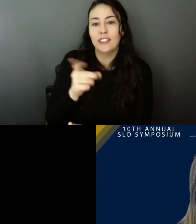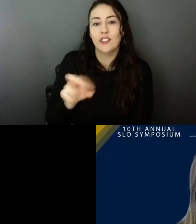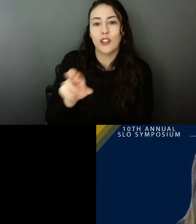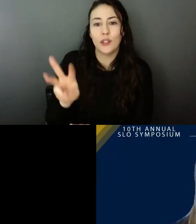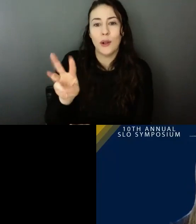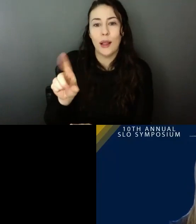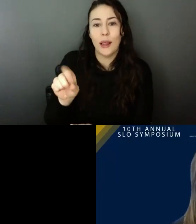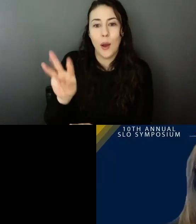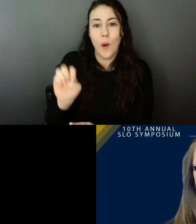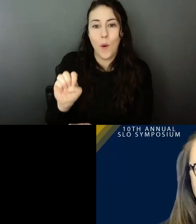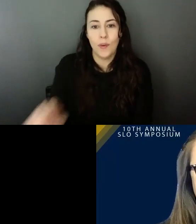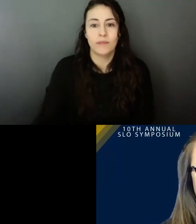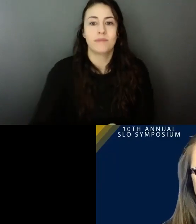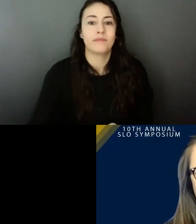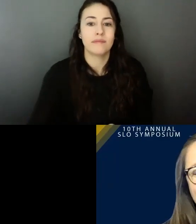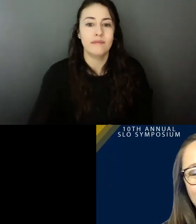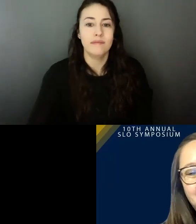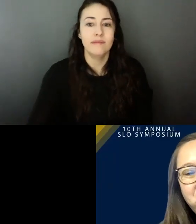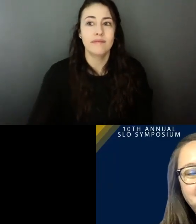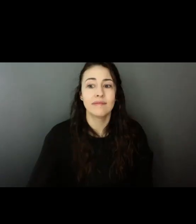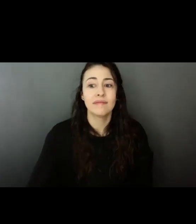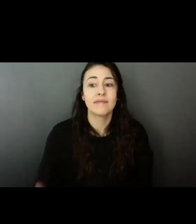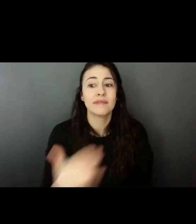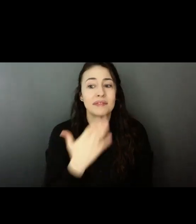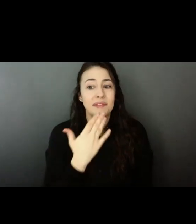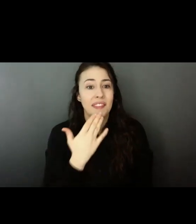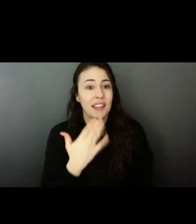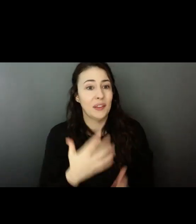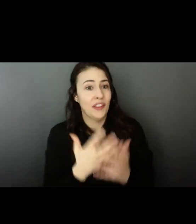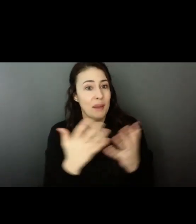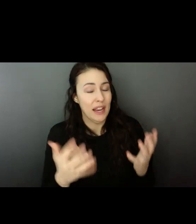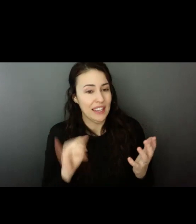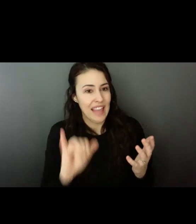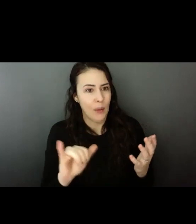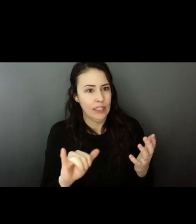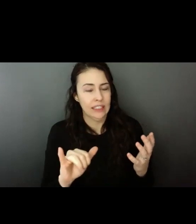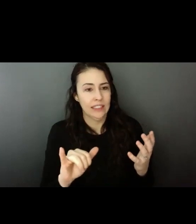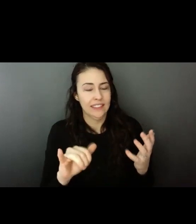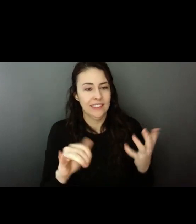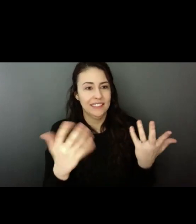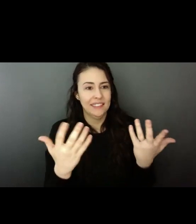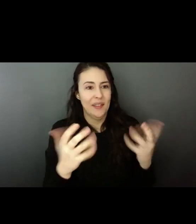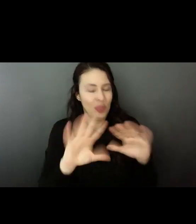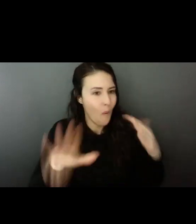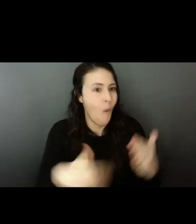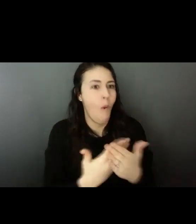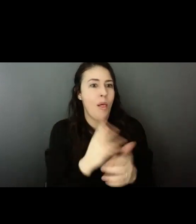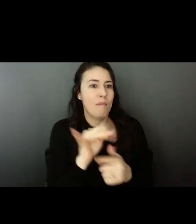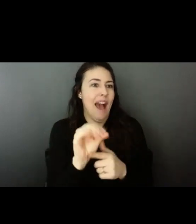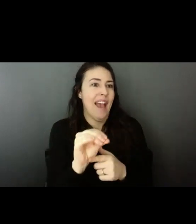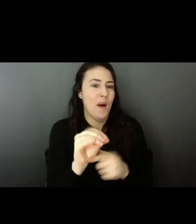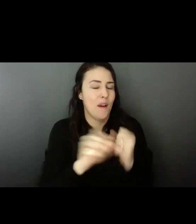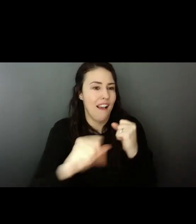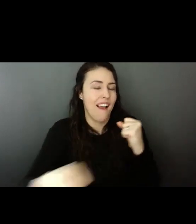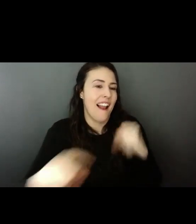Well, thank you. Thank you very much for that introduction, Bethany. I'm like, that was the whole bio. It's long. But thank you so much for